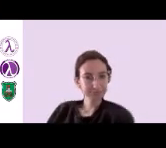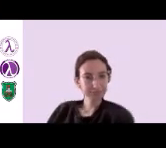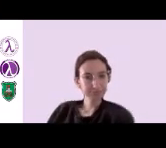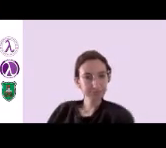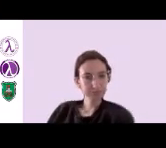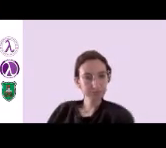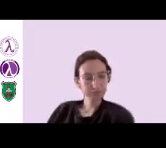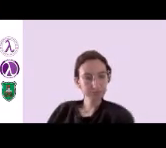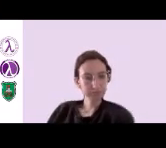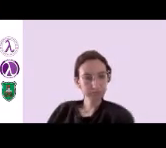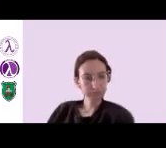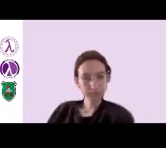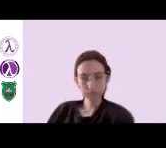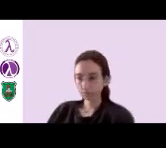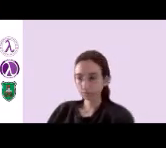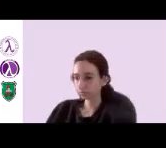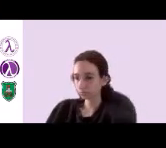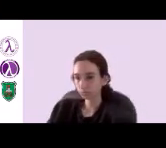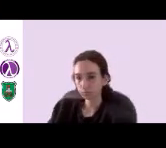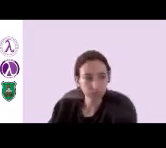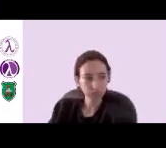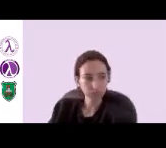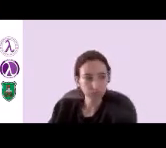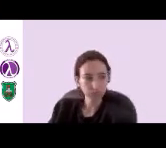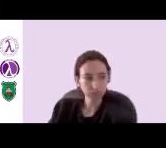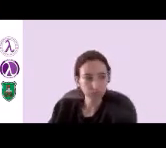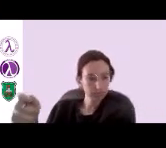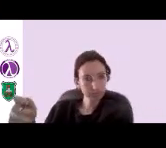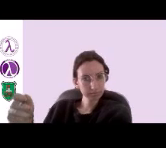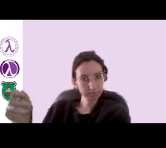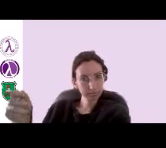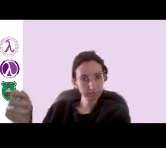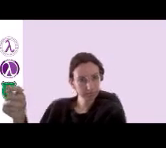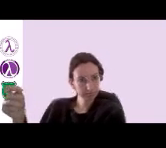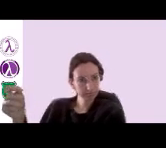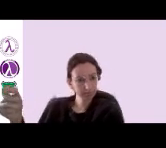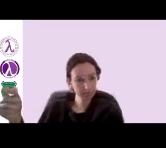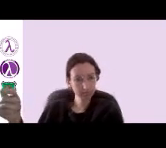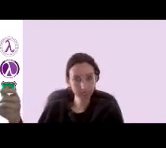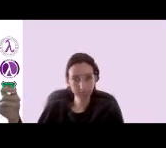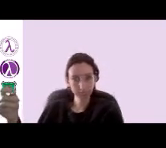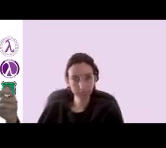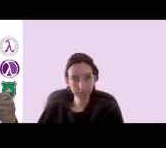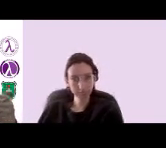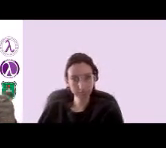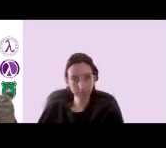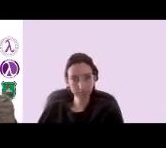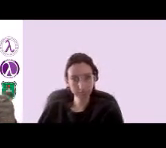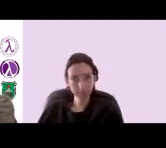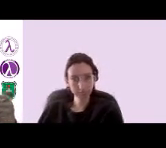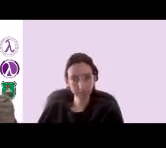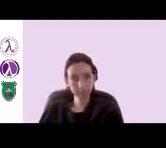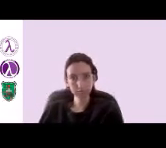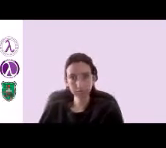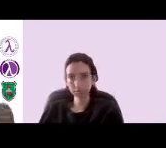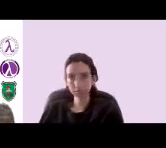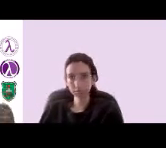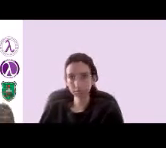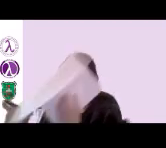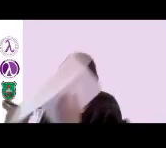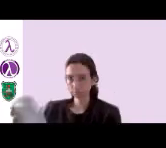titanium sapphire, and this new technique. And you see a picture of this laser,